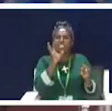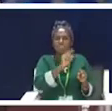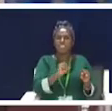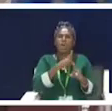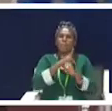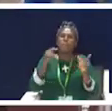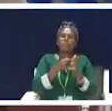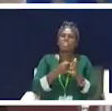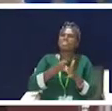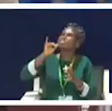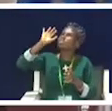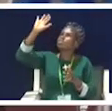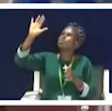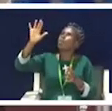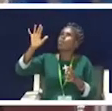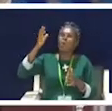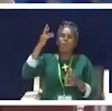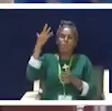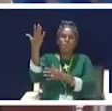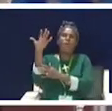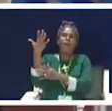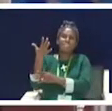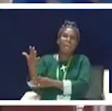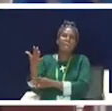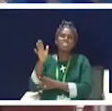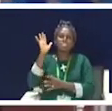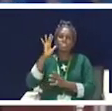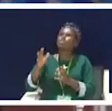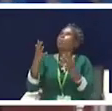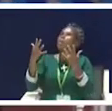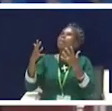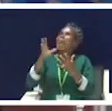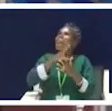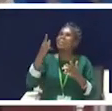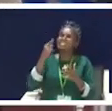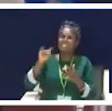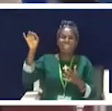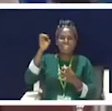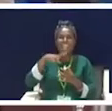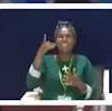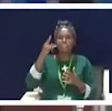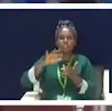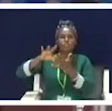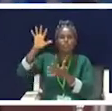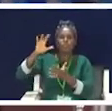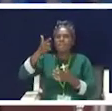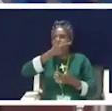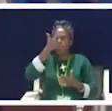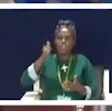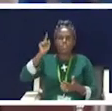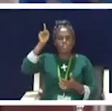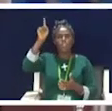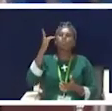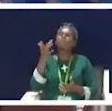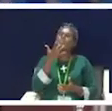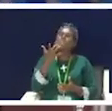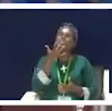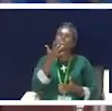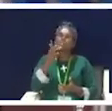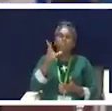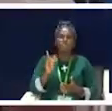right hand, your arm, and the light of your countenance, because you favored